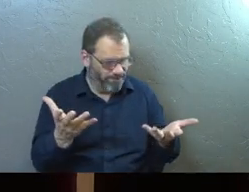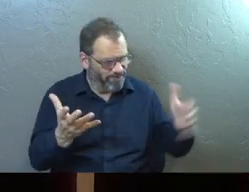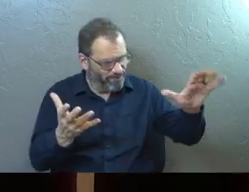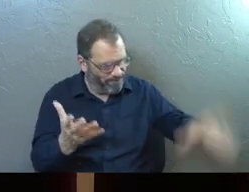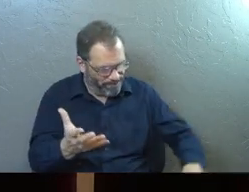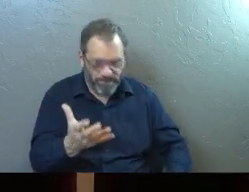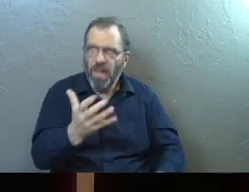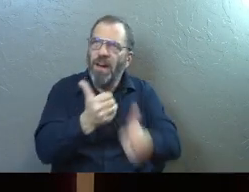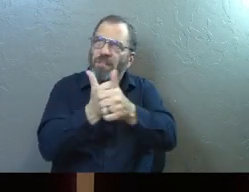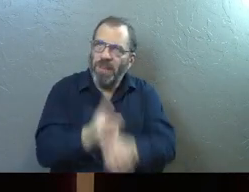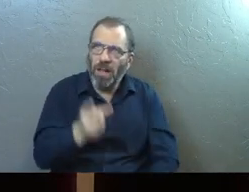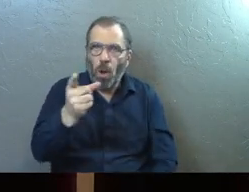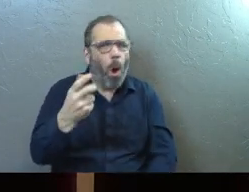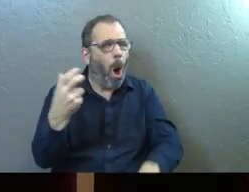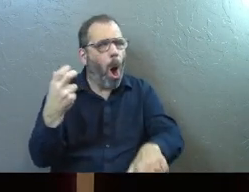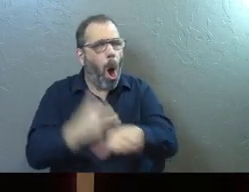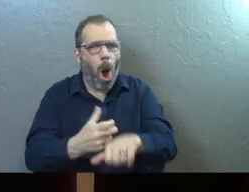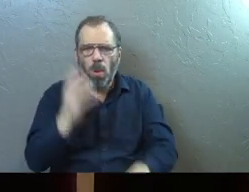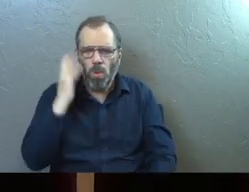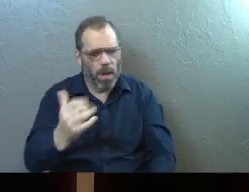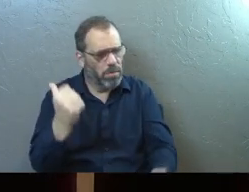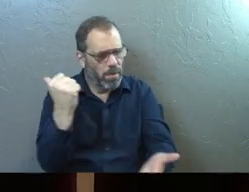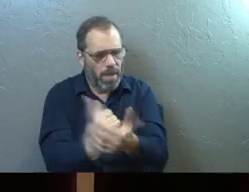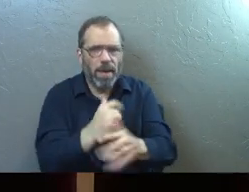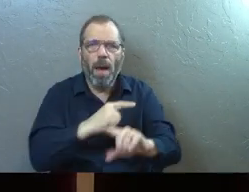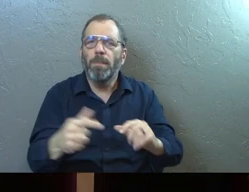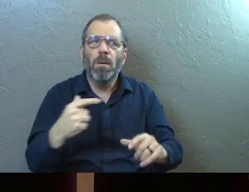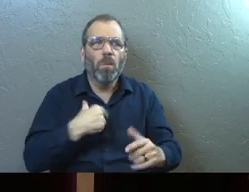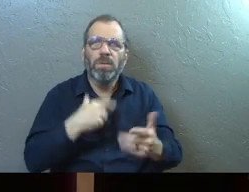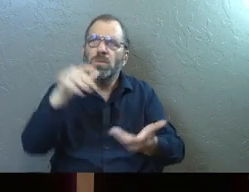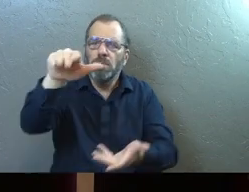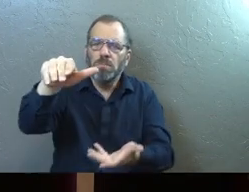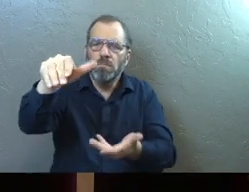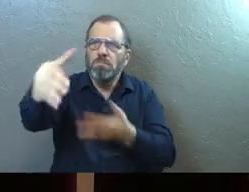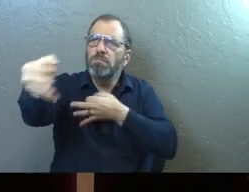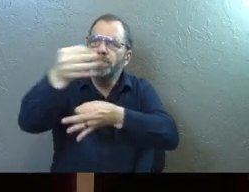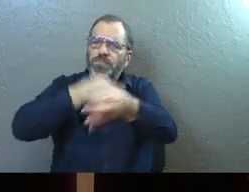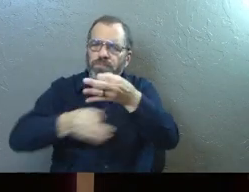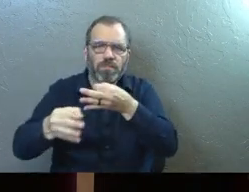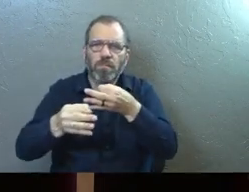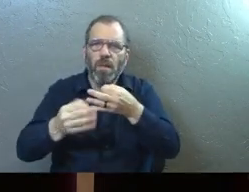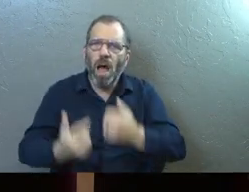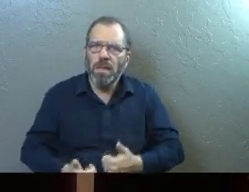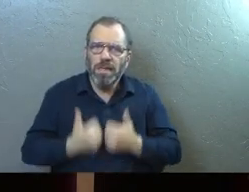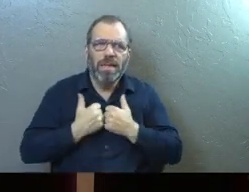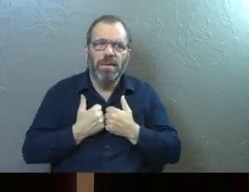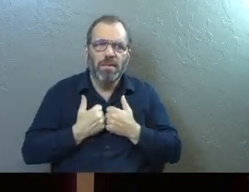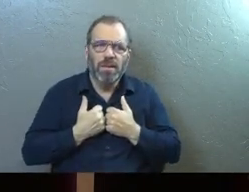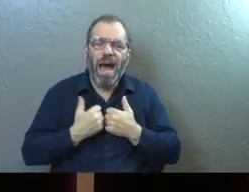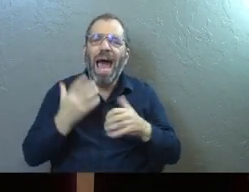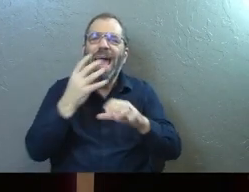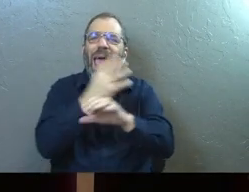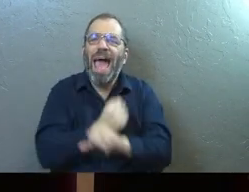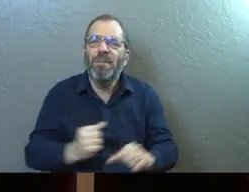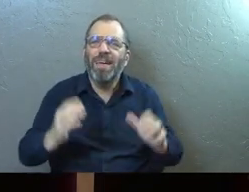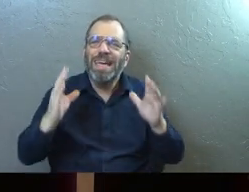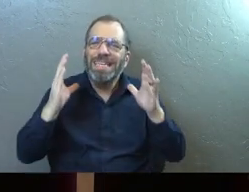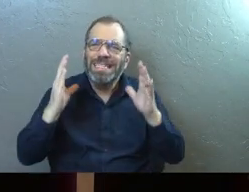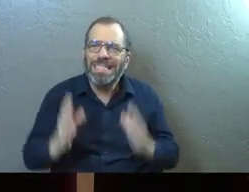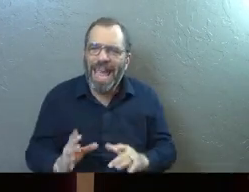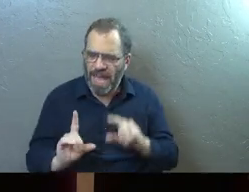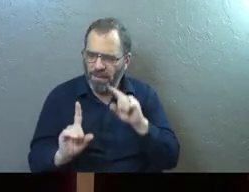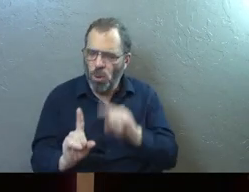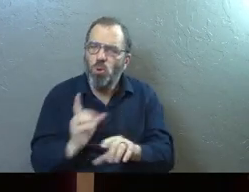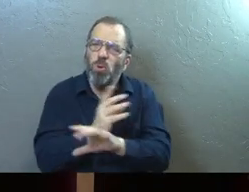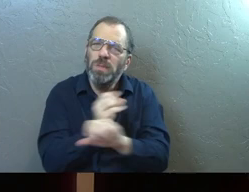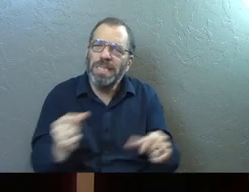And that's gonna be difficult. Absolutely, amen. But what did I get out of that? Continuing to live that life, I got a Savior who saved